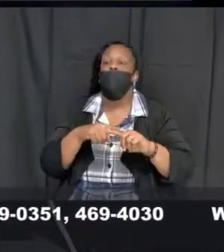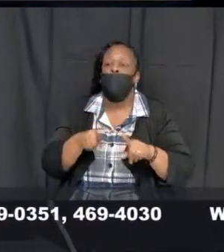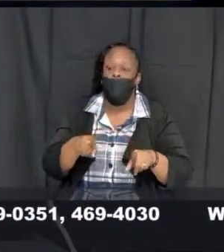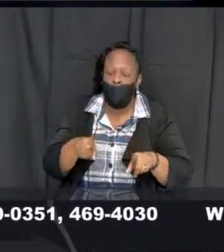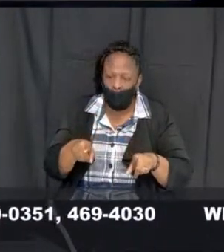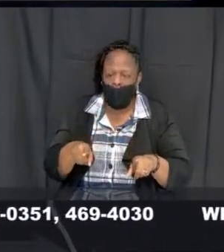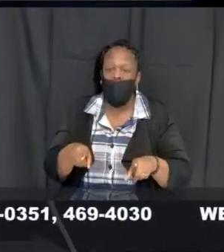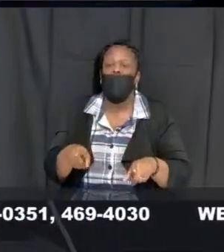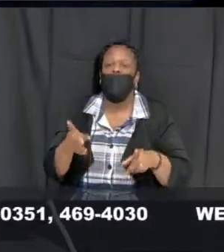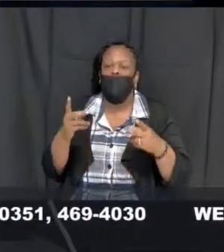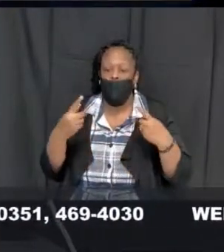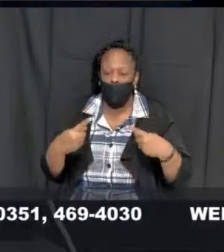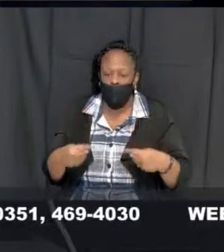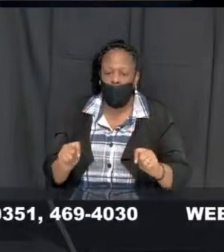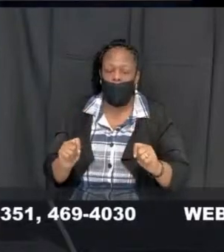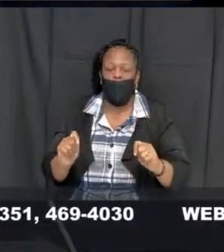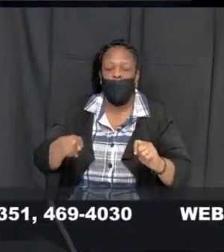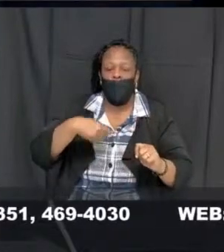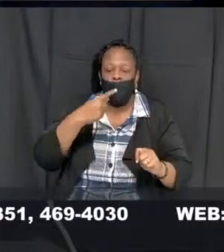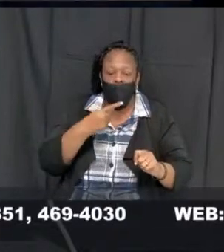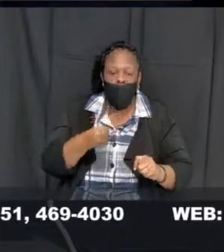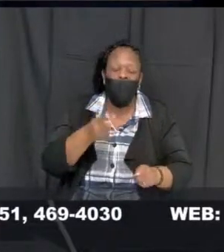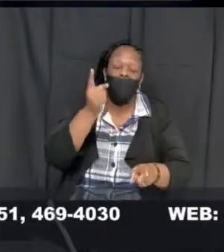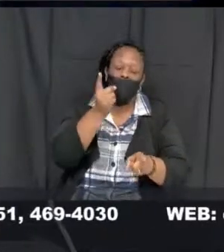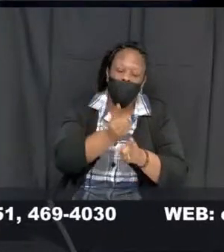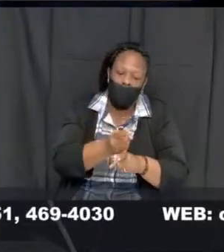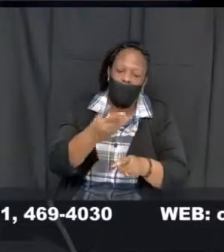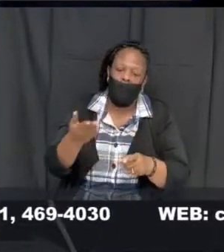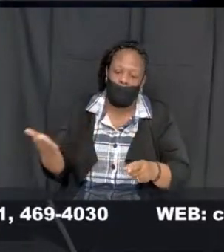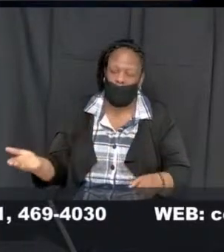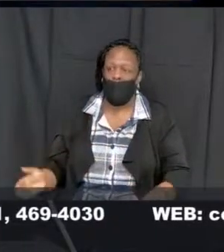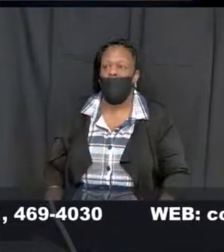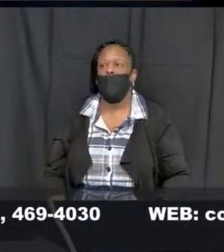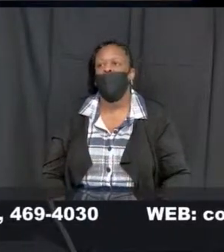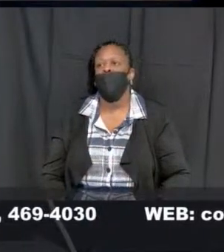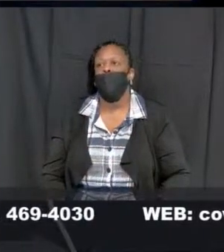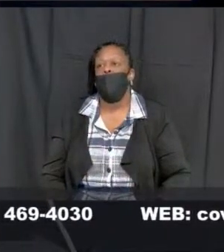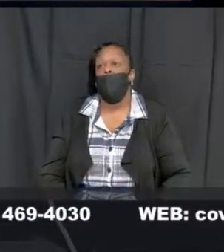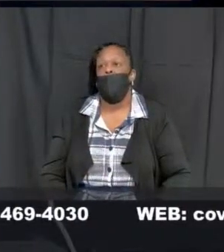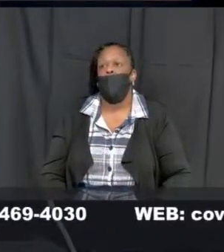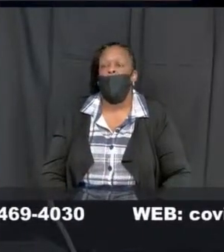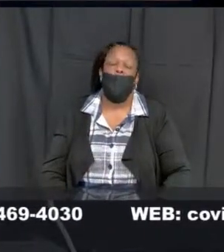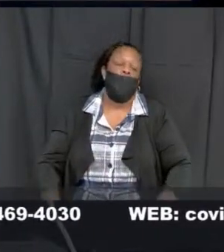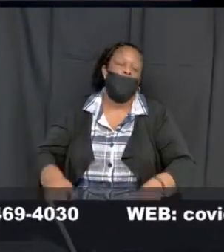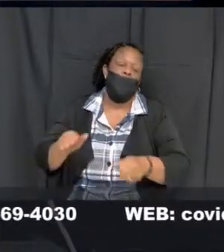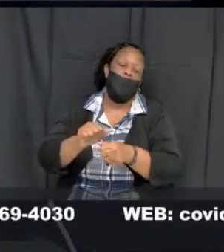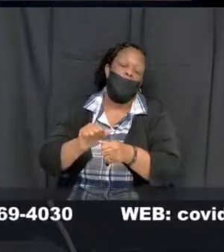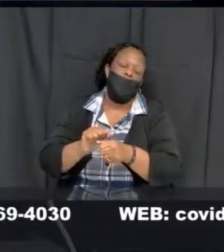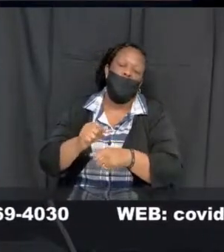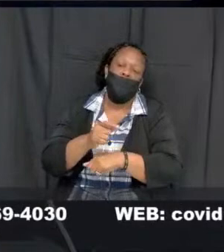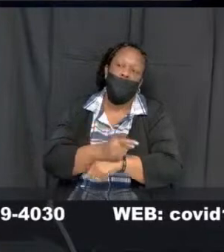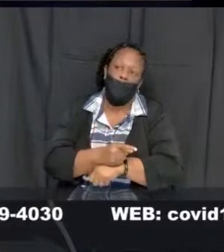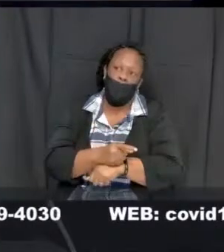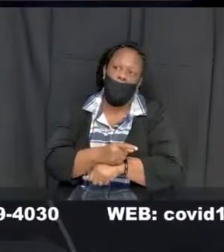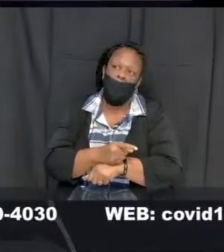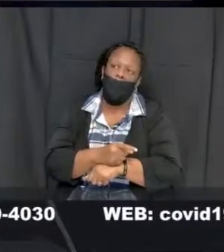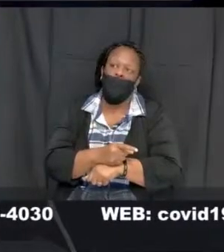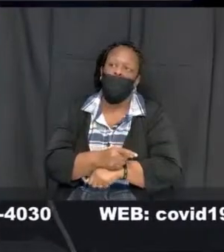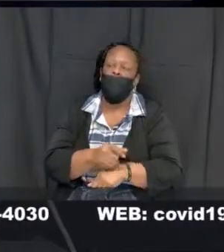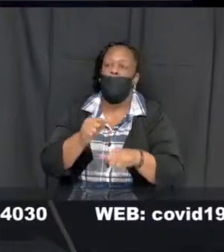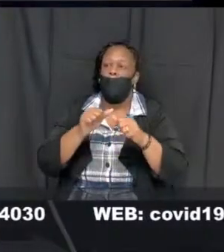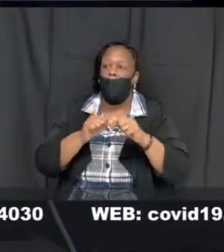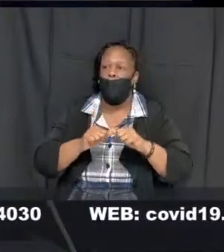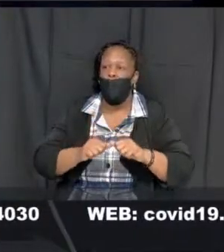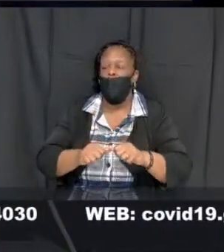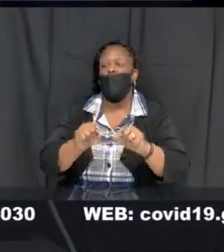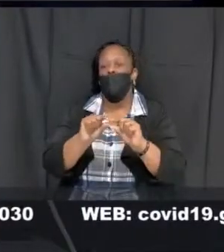say, every week, our health professionals, our other members of the National COVID-19 Task Force, other